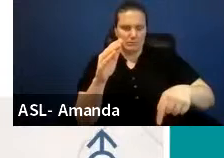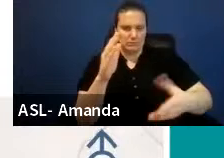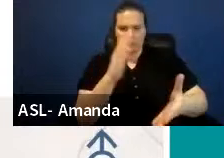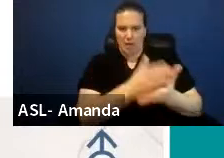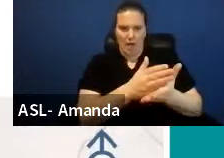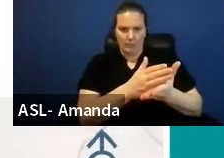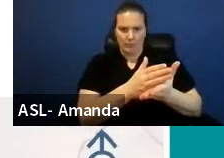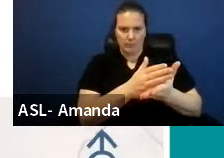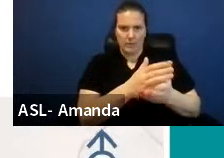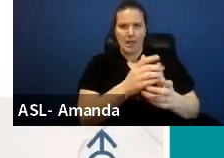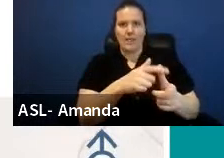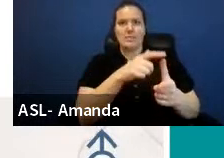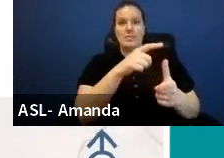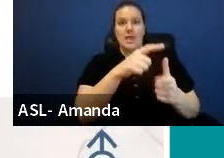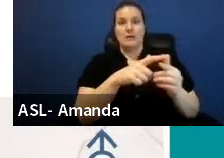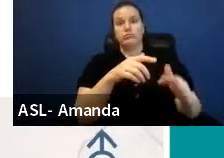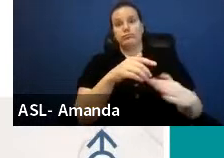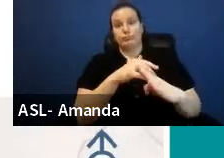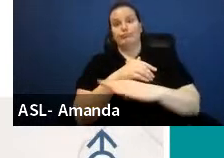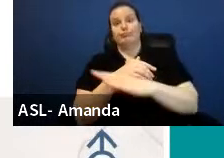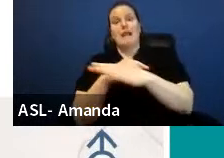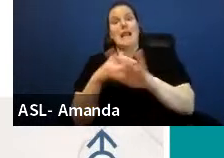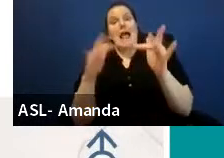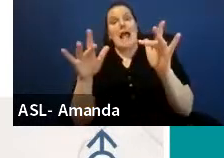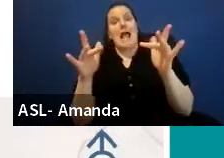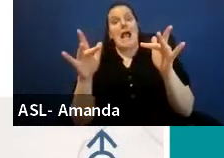shallow, maintained at a shallow draft. And